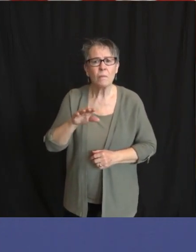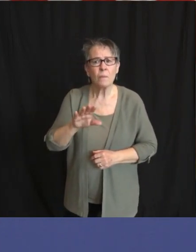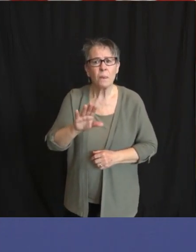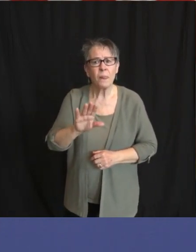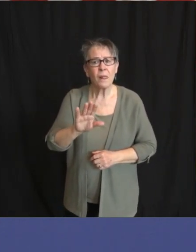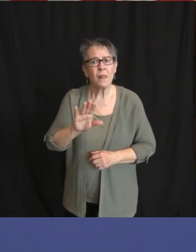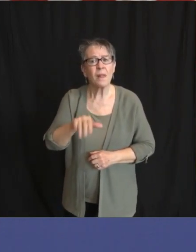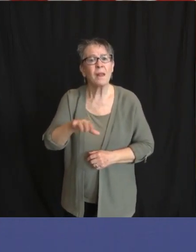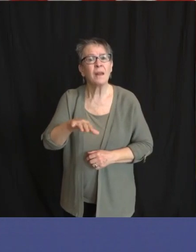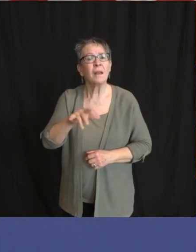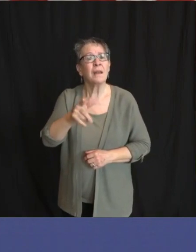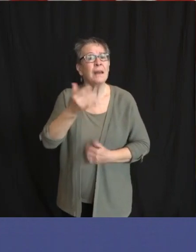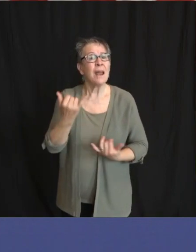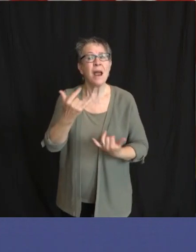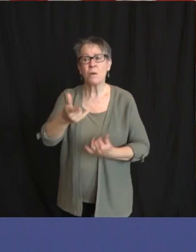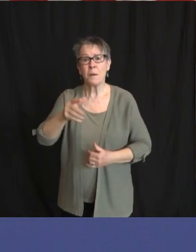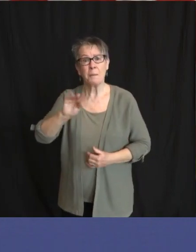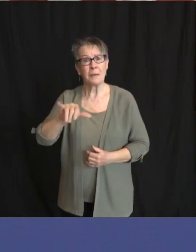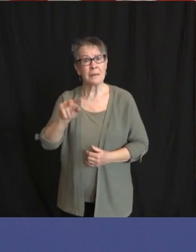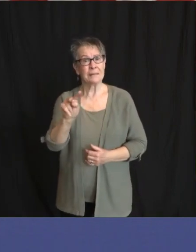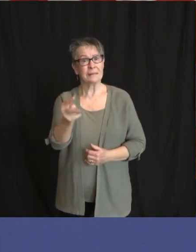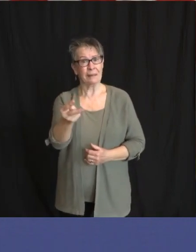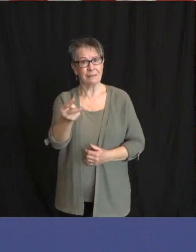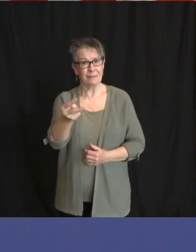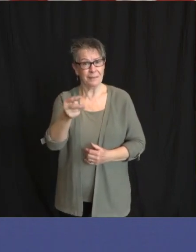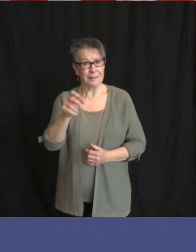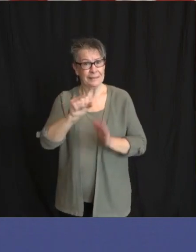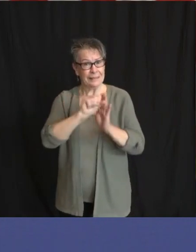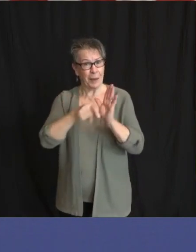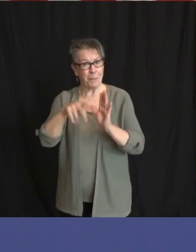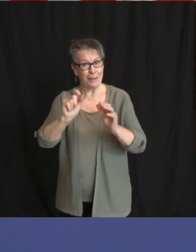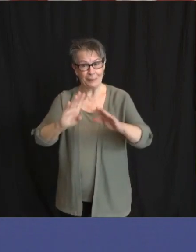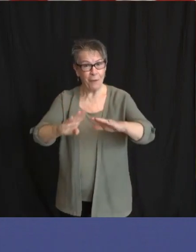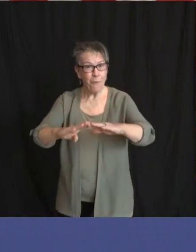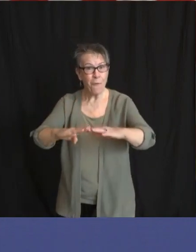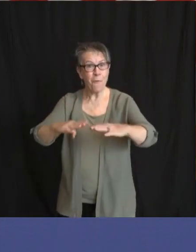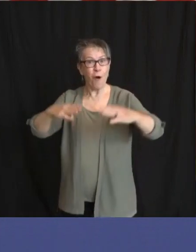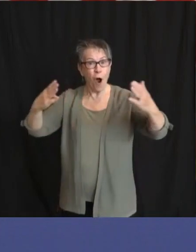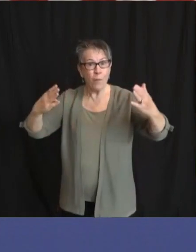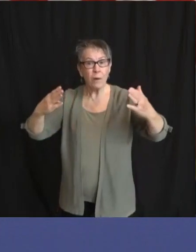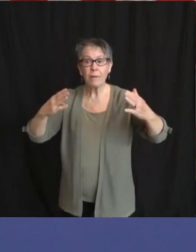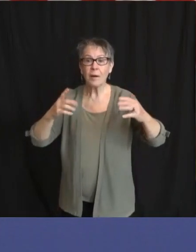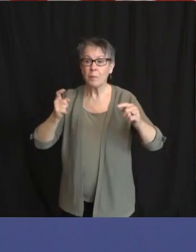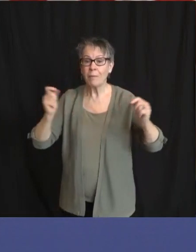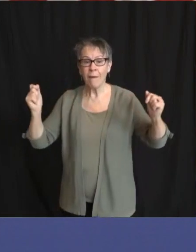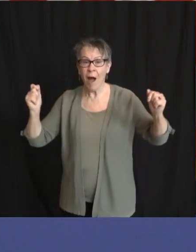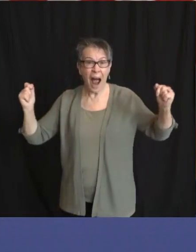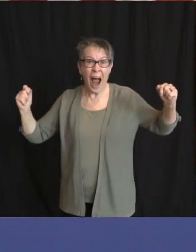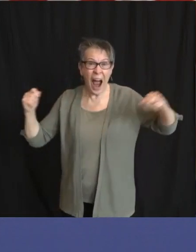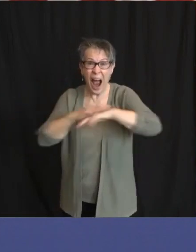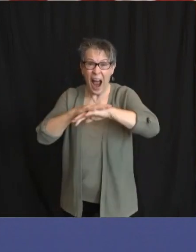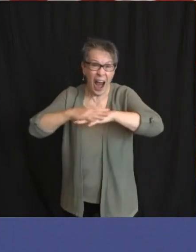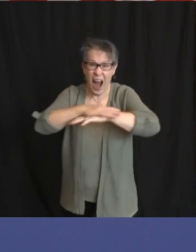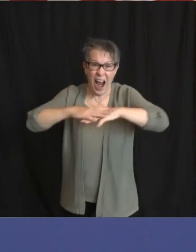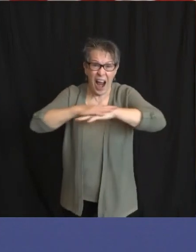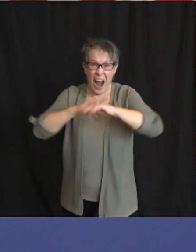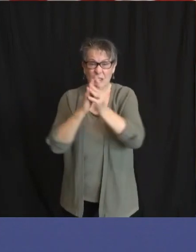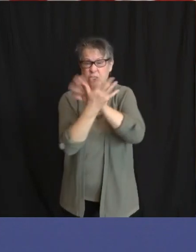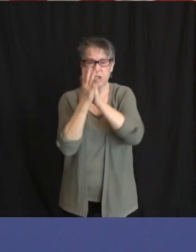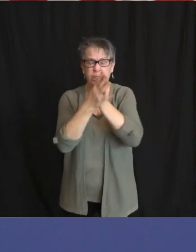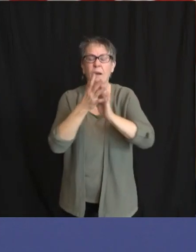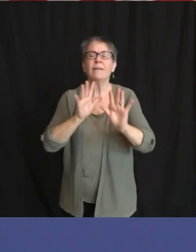want to see. So I just want to say this one, we're putting this in many respects into the hands of everybody out there. We'll open